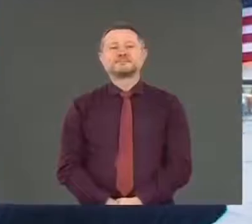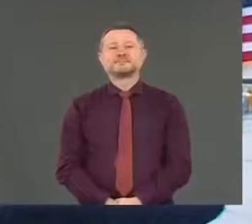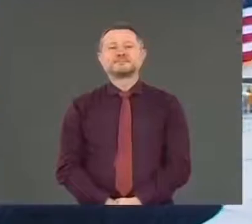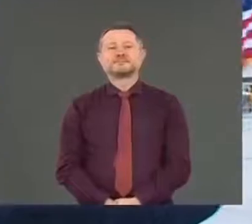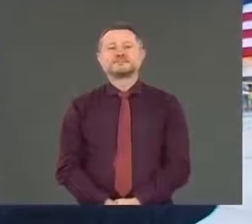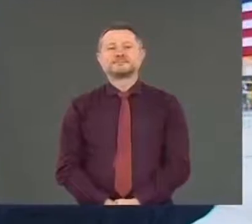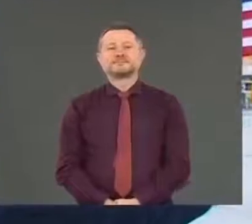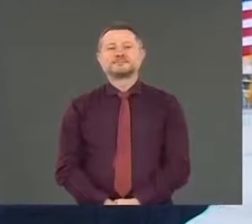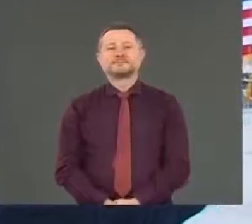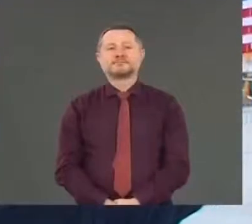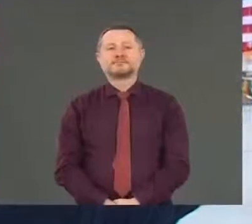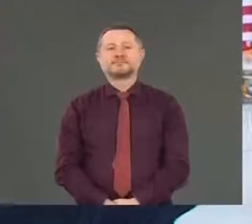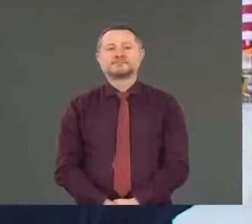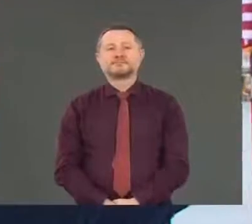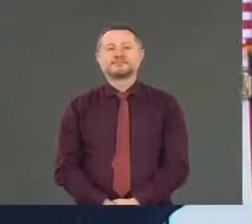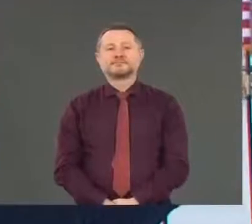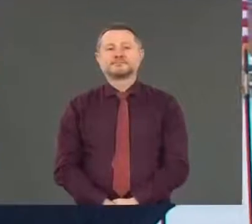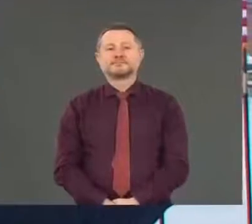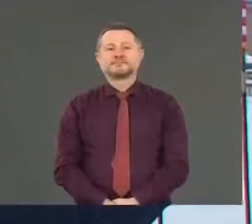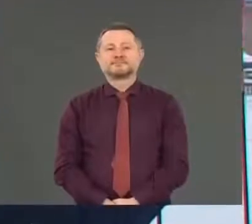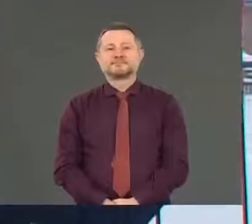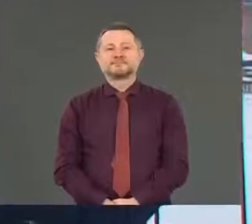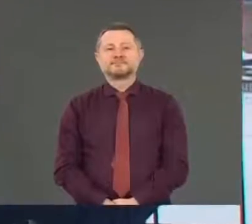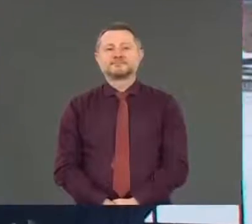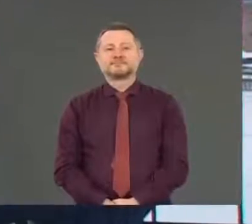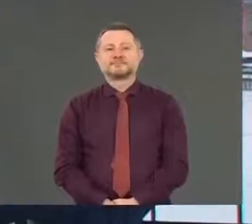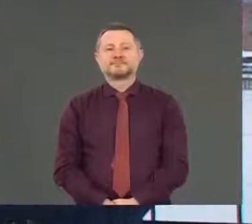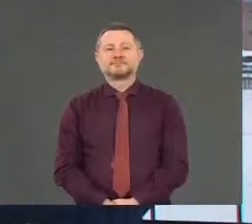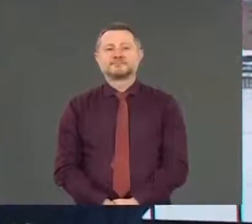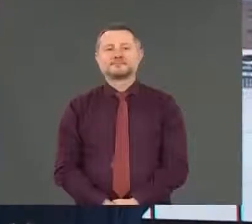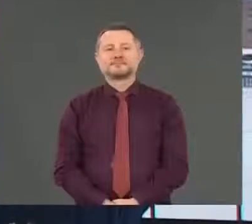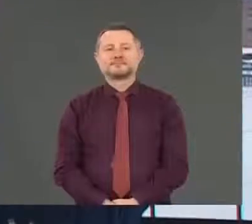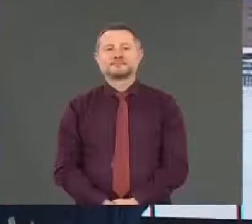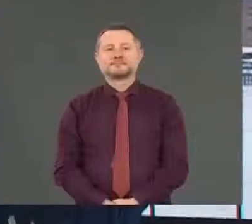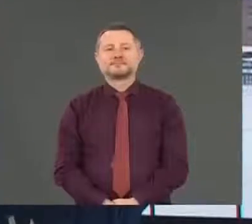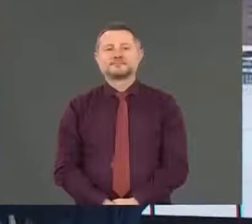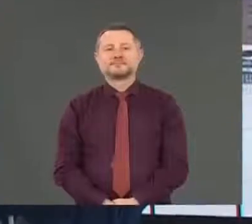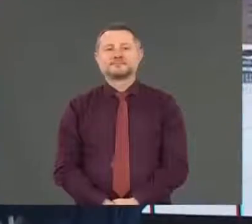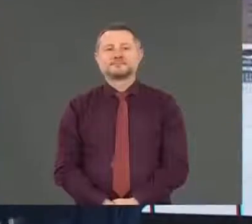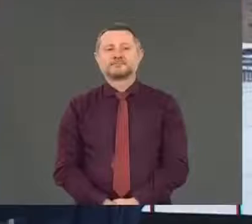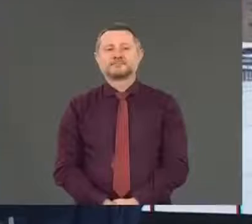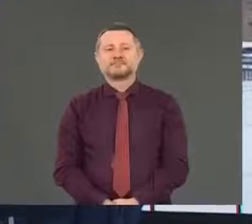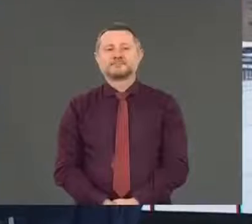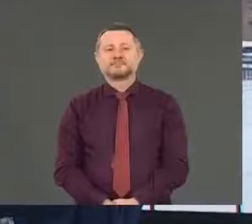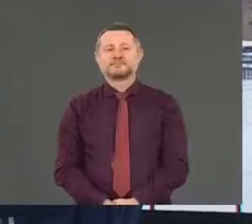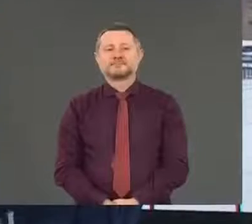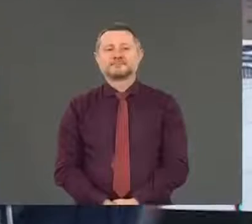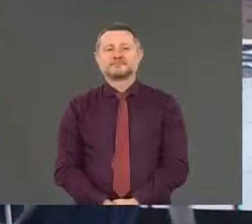Thank you.